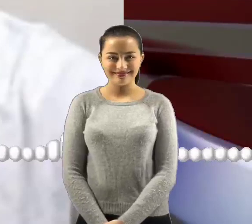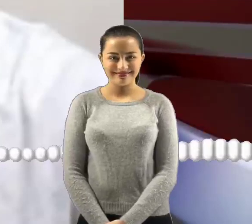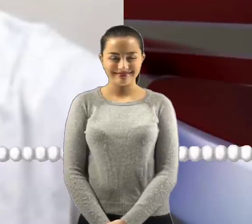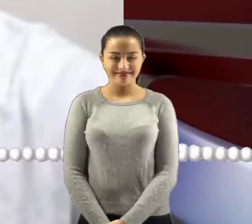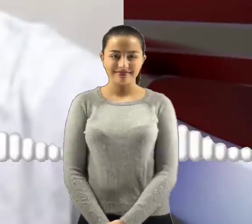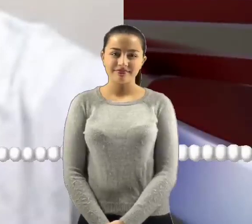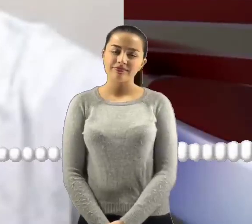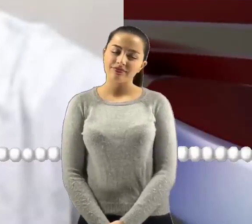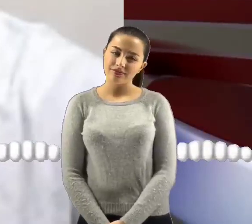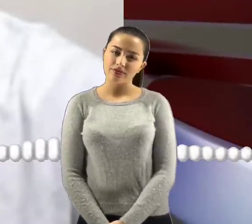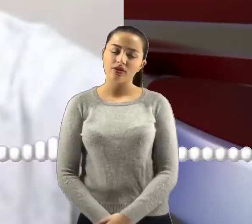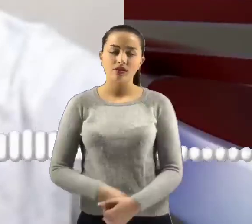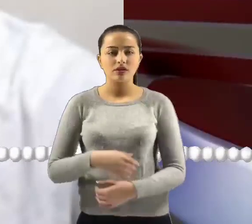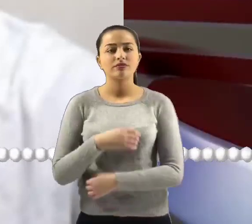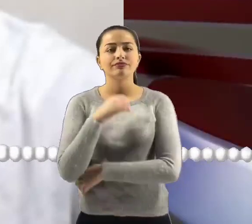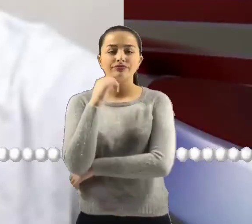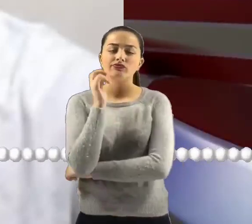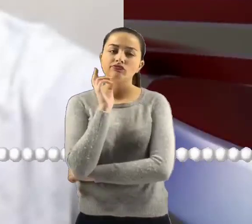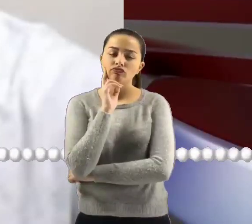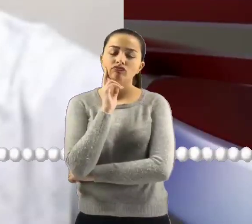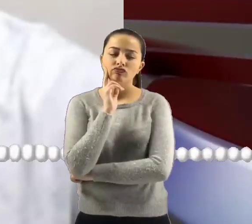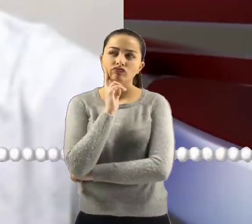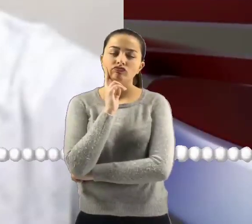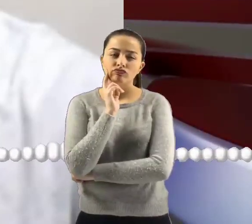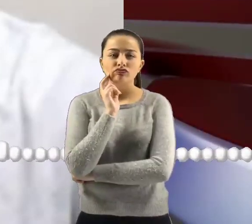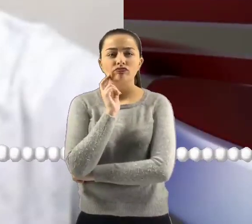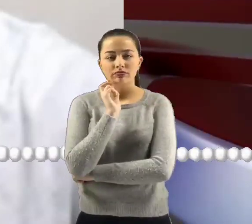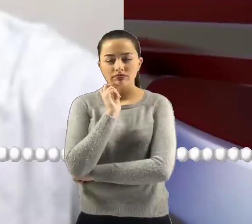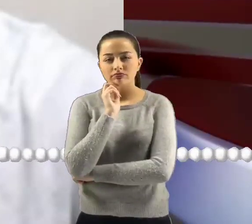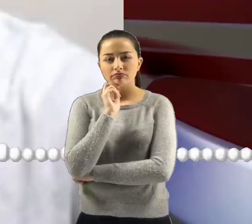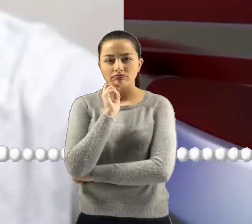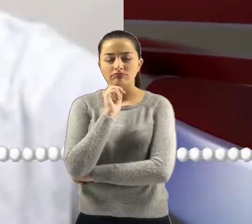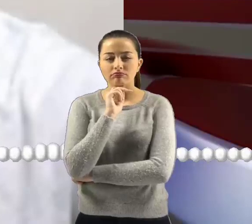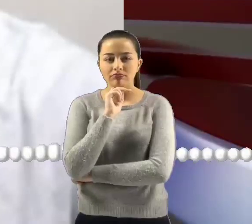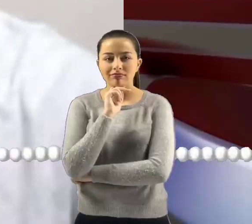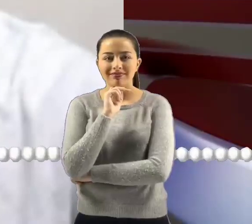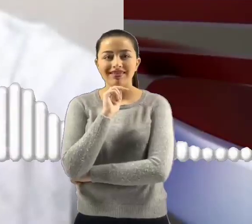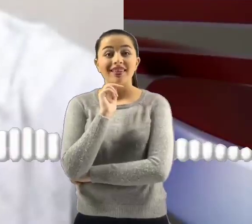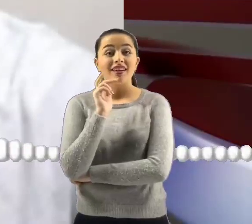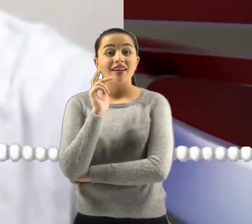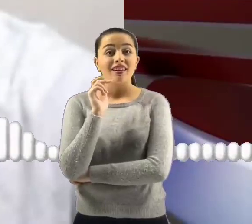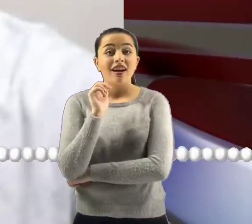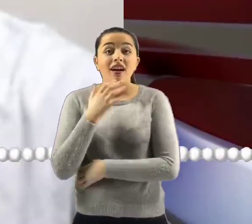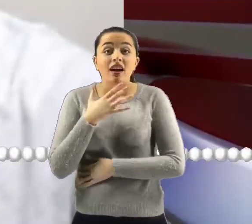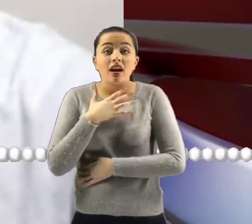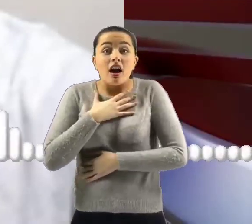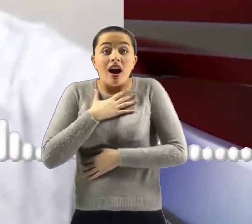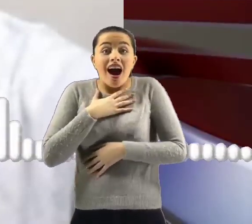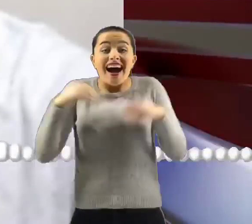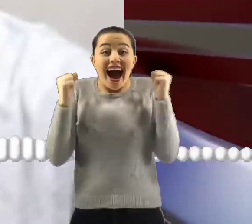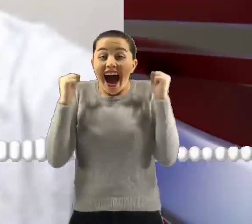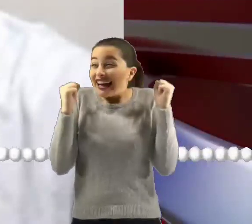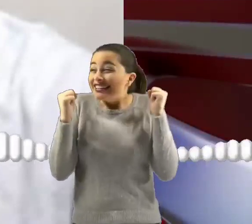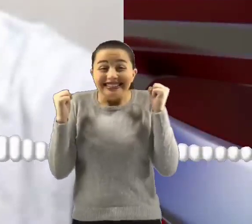Man, can I own a Jesus who ni fa ne me? What? Ndaya kaya ne mi fa ne me? Metro metro higher hop to